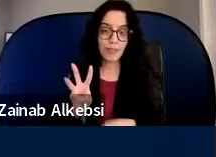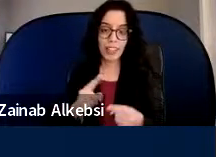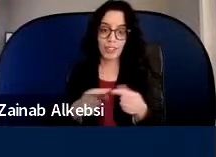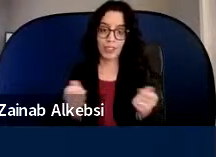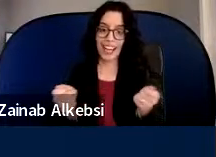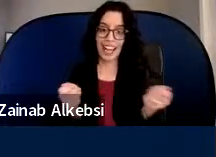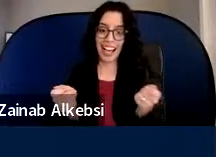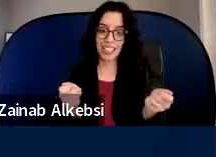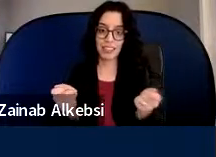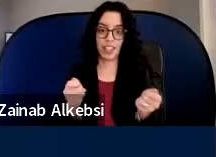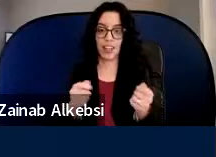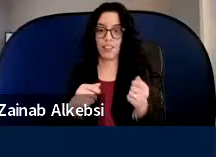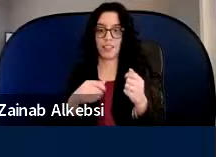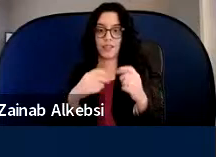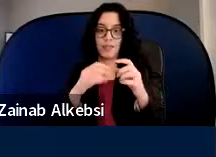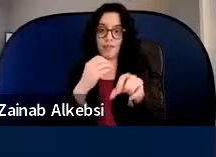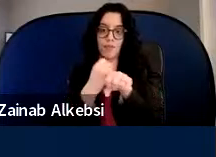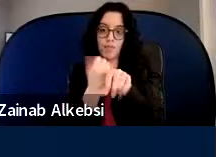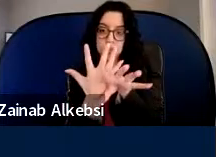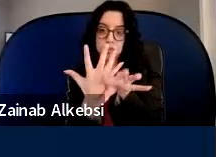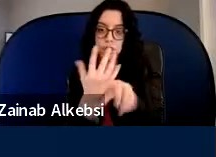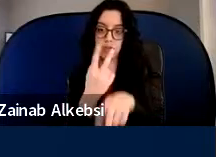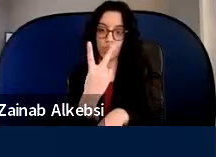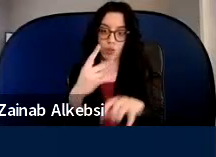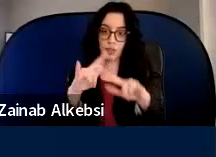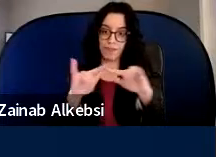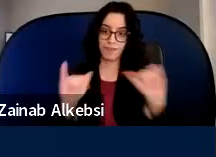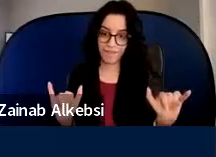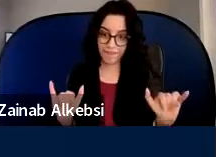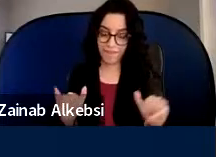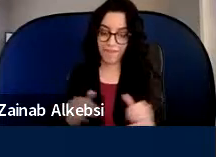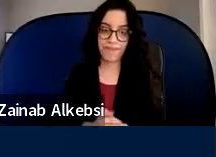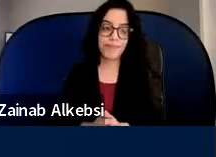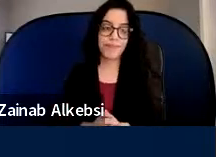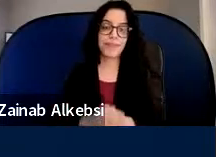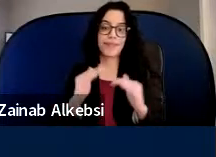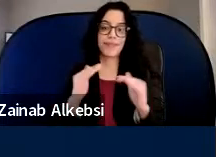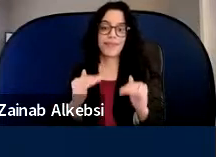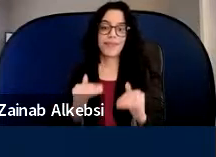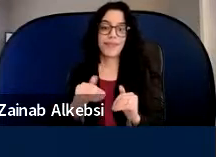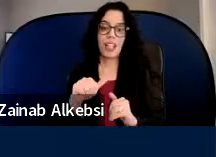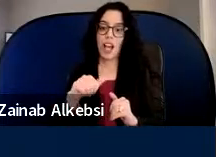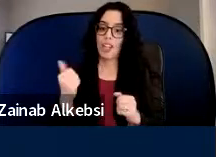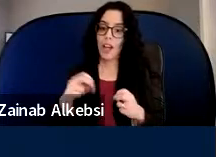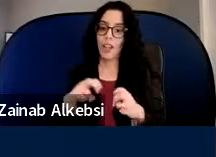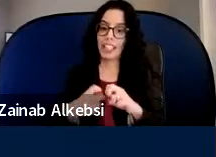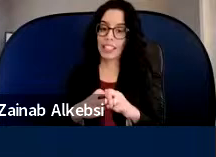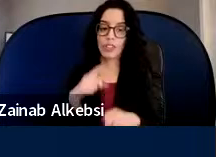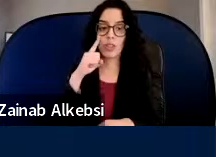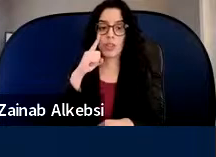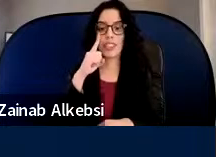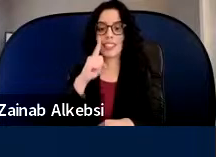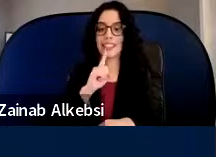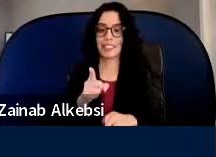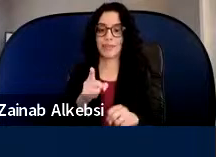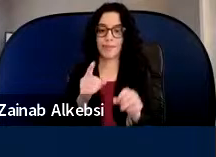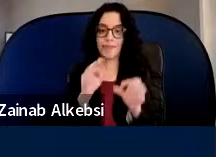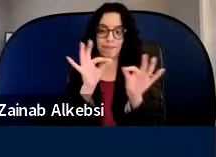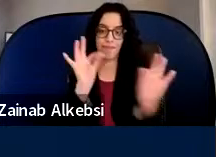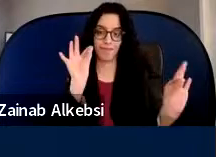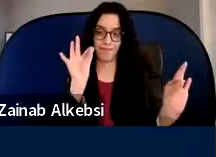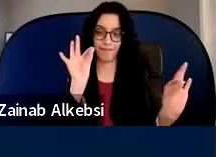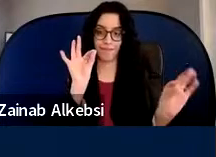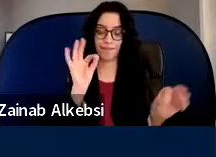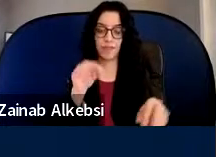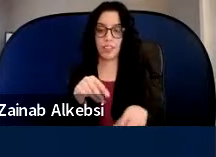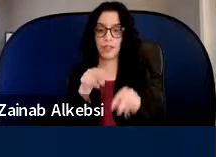So affordability is one piece of this. There's also the idea of how you handle logistically two separate